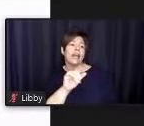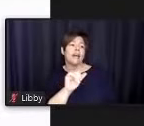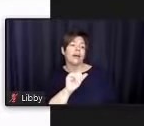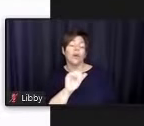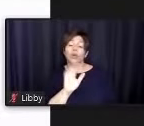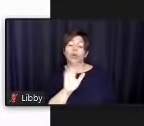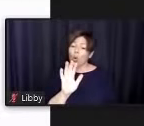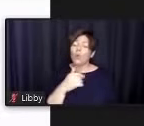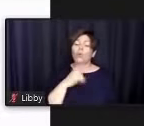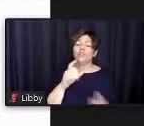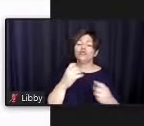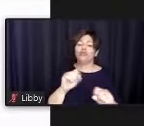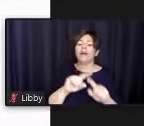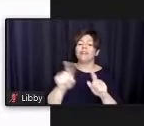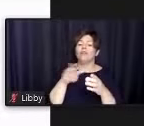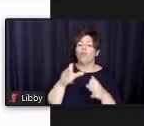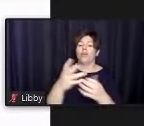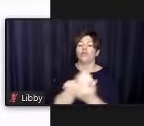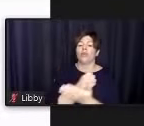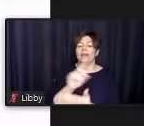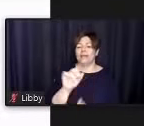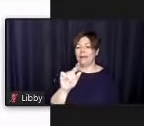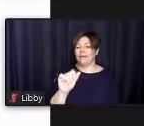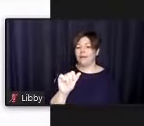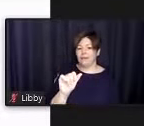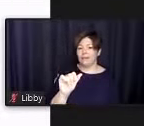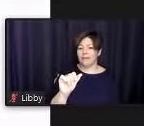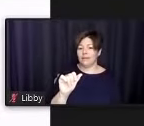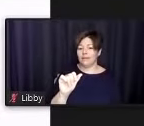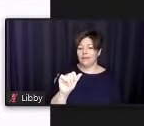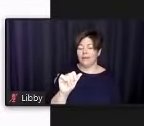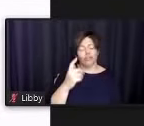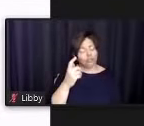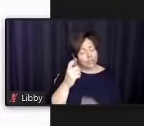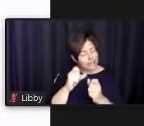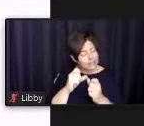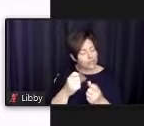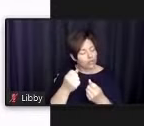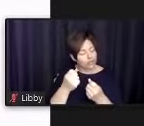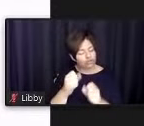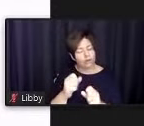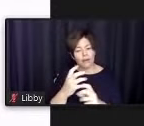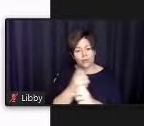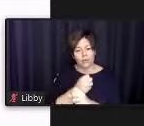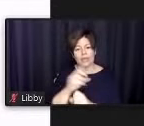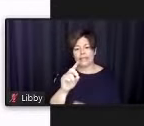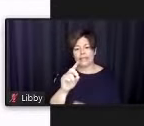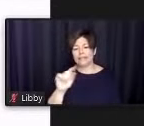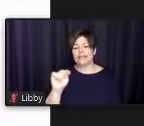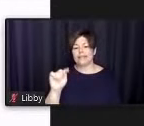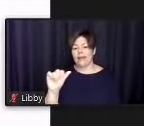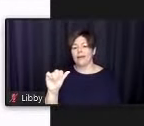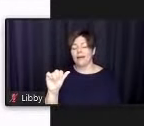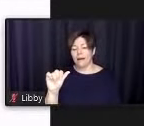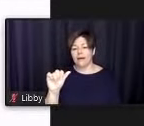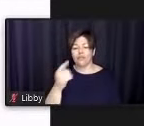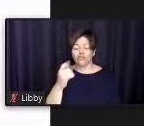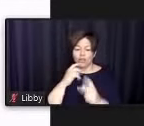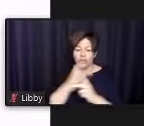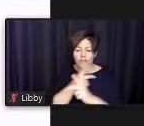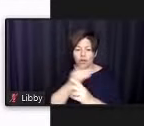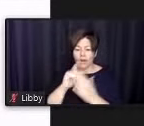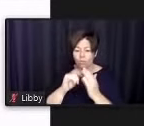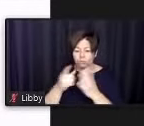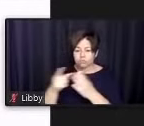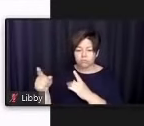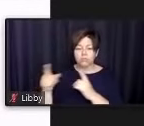try another way of getting the data. Just continue to try and access what's going on as a part of this. You need to think